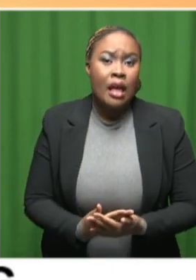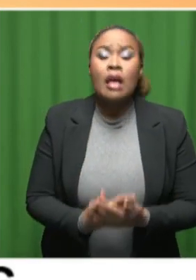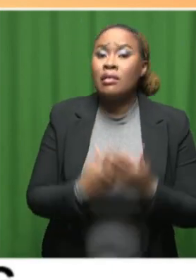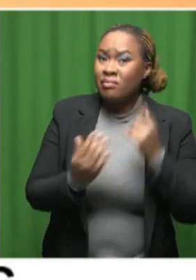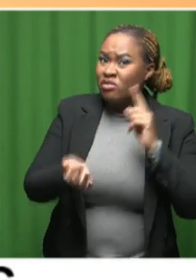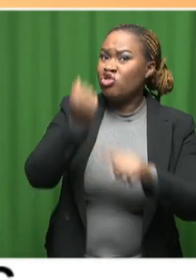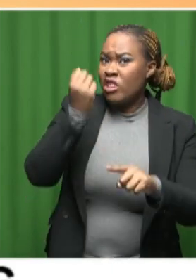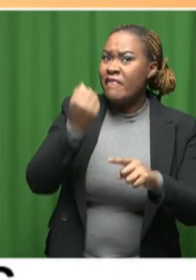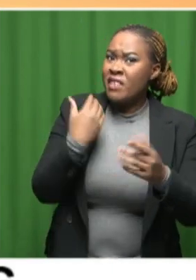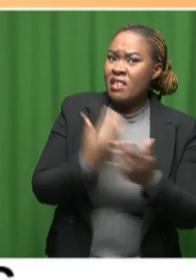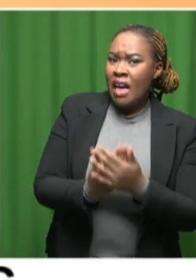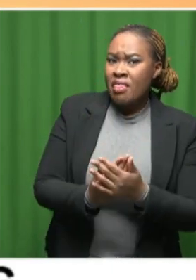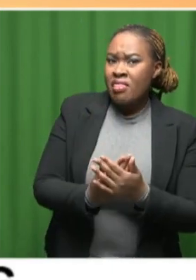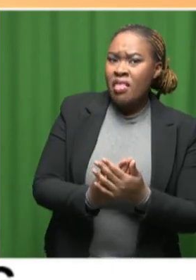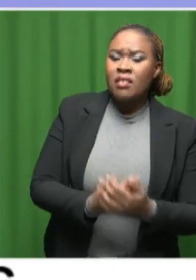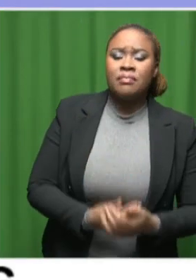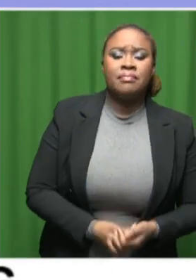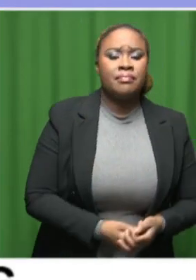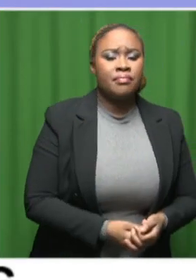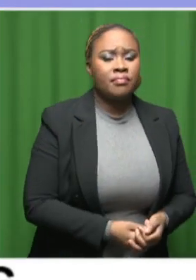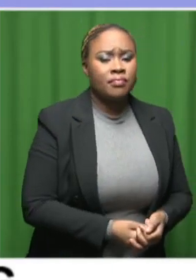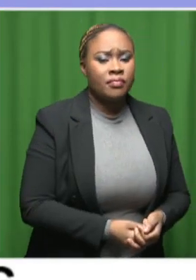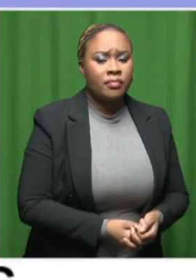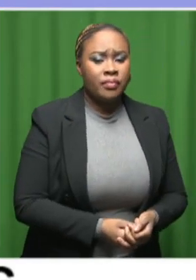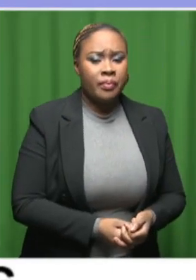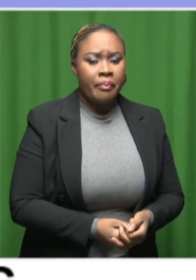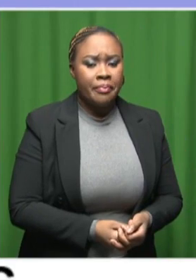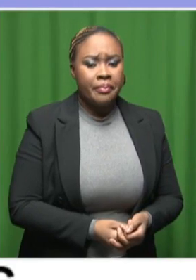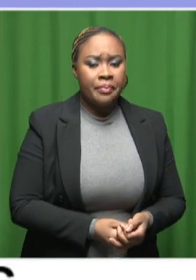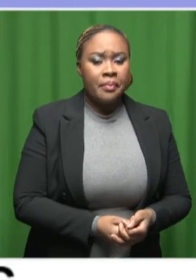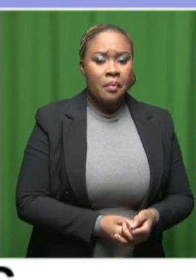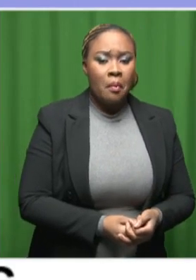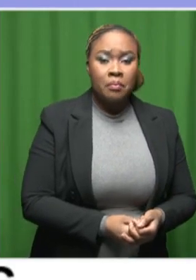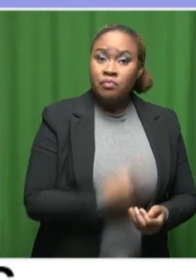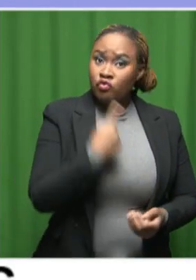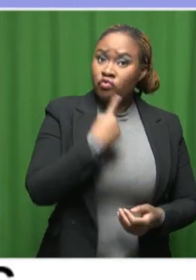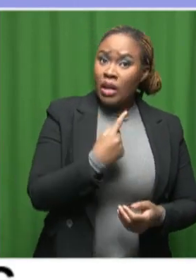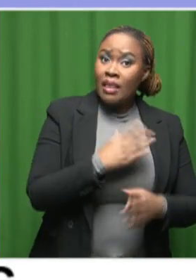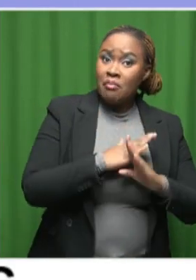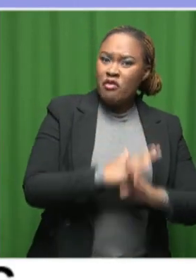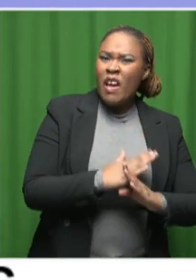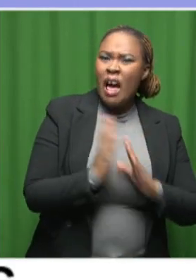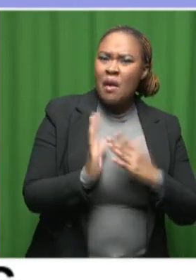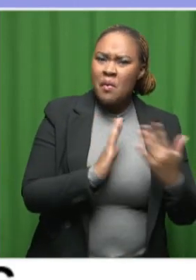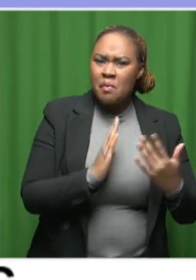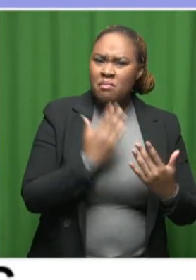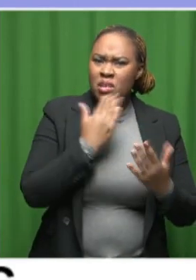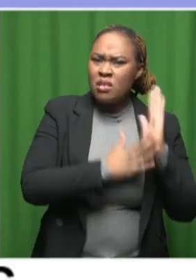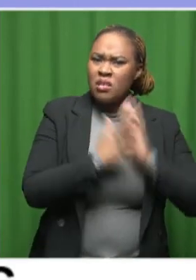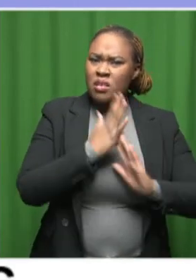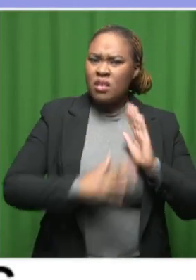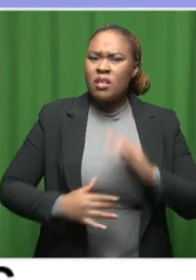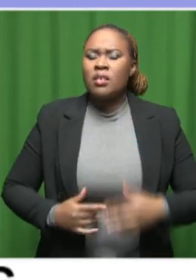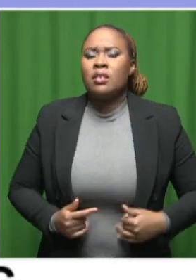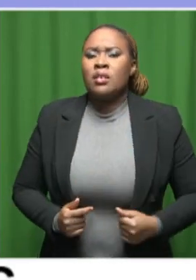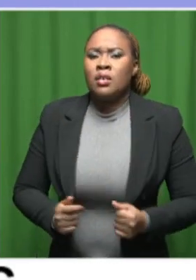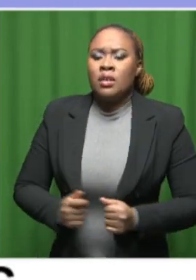to achieve that technologically. Yeah, and you say this is also preventable. Tell us a little bit about that.